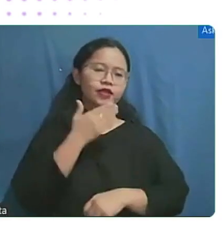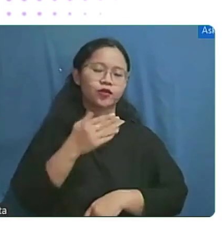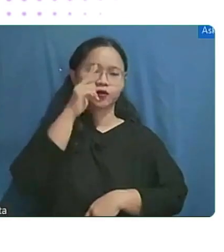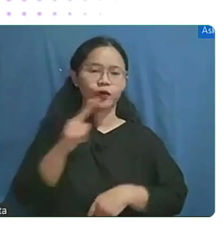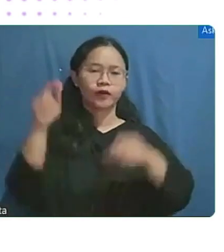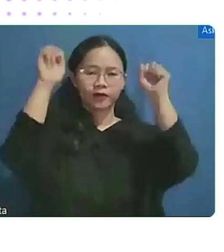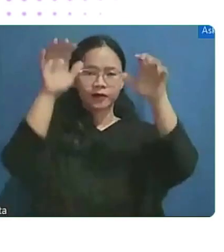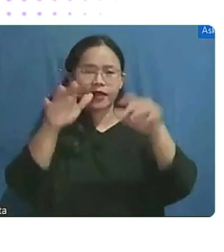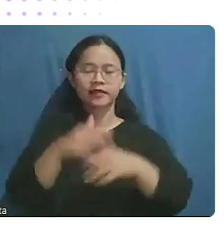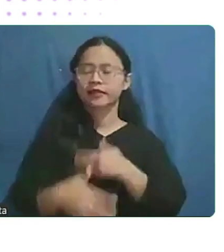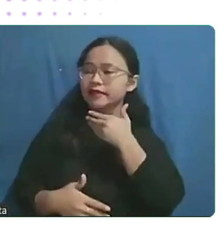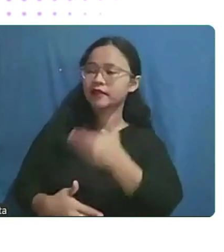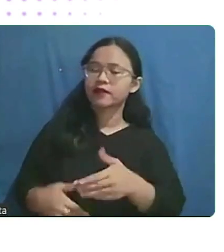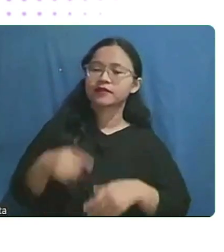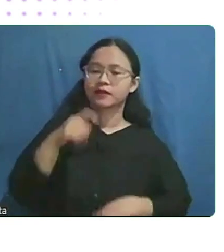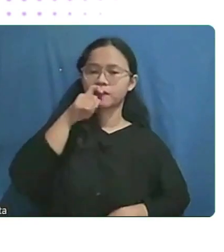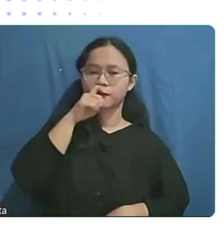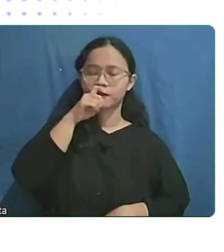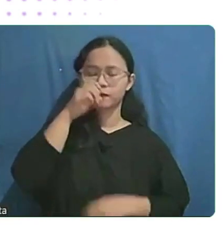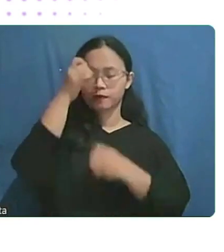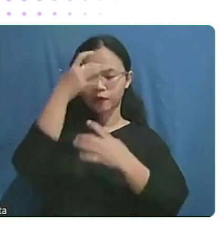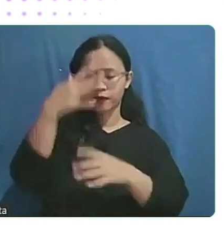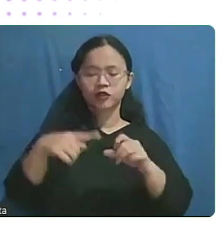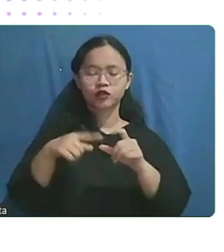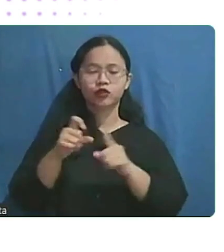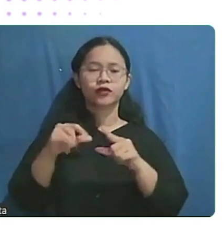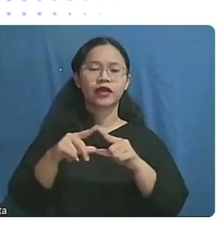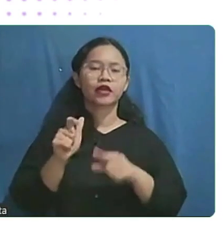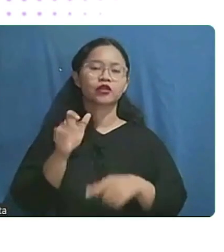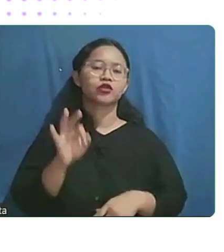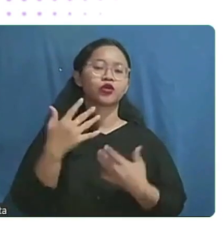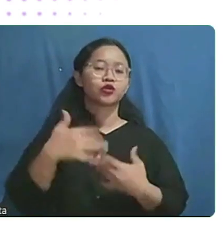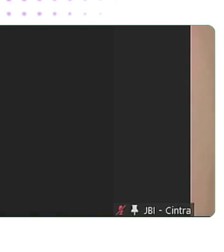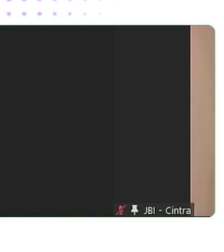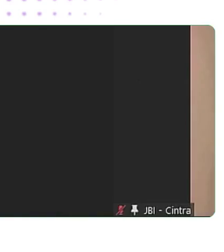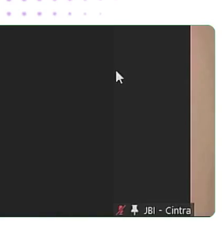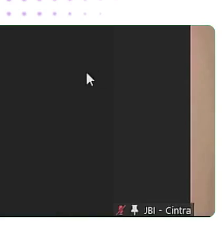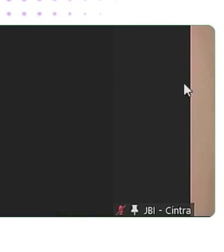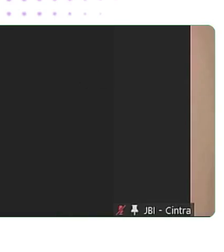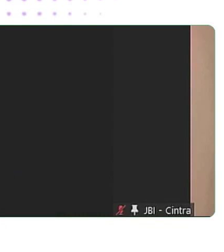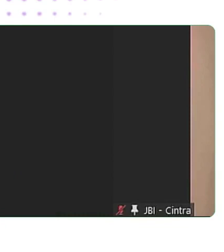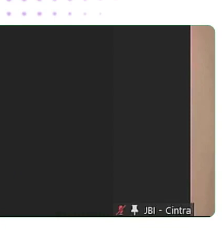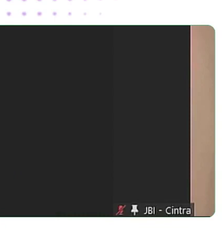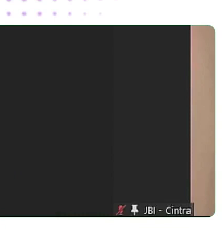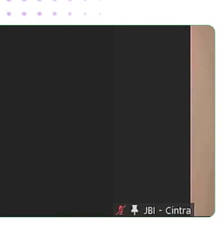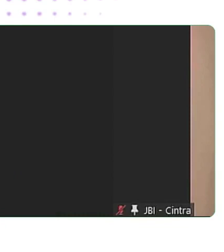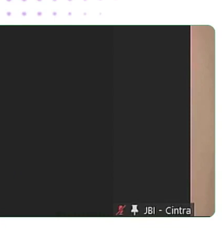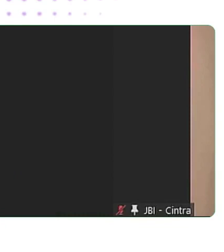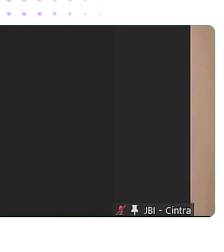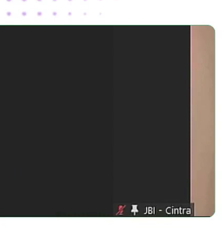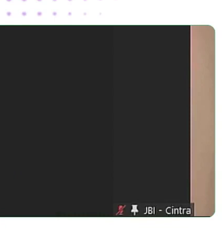Thank you, Professor Sudaryo, for the interesting remarks. Now it is my privilege to introduce our keynote